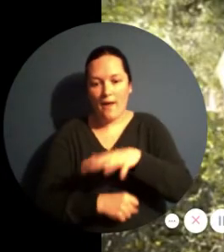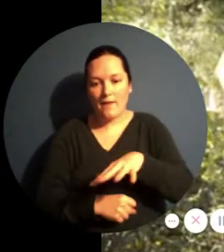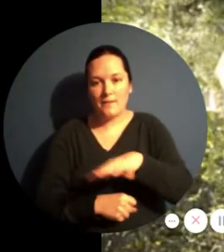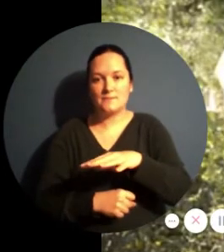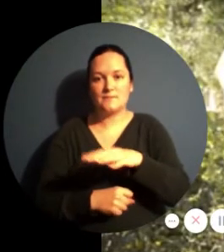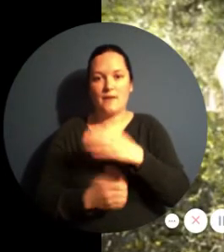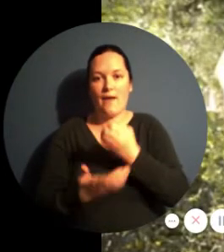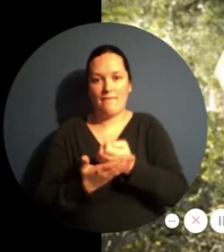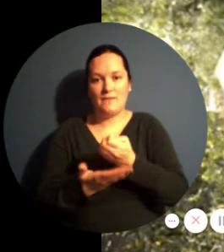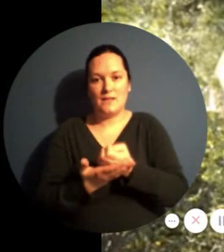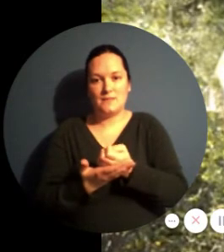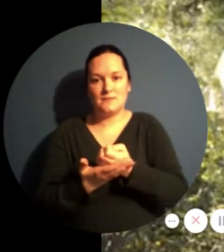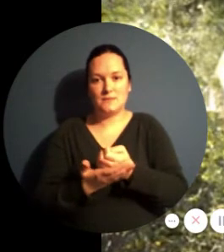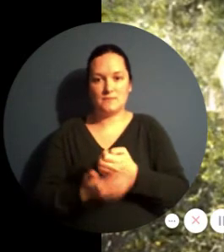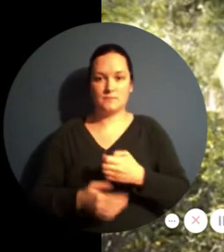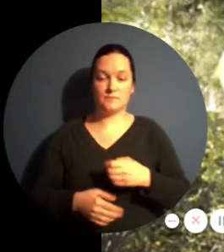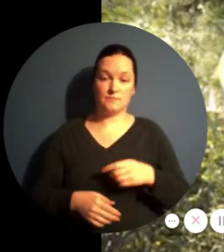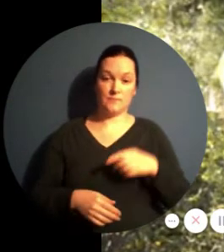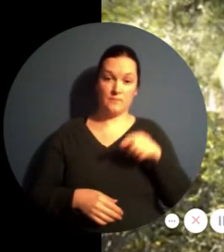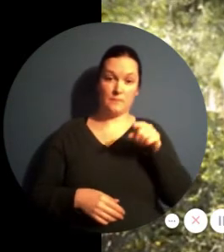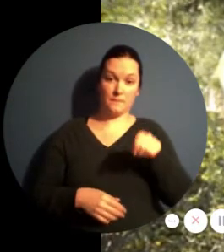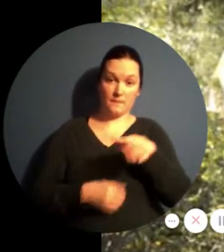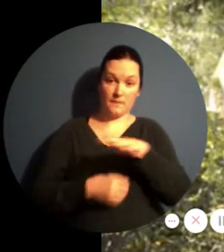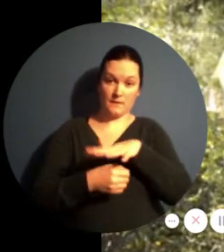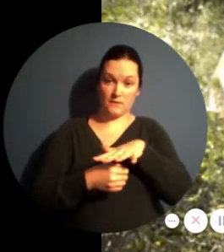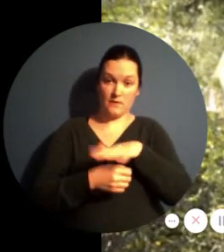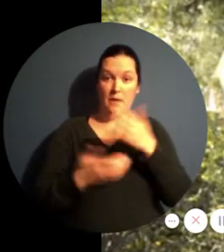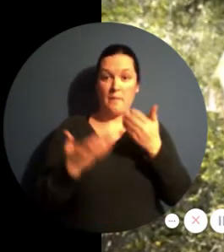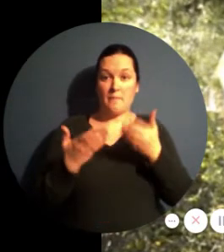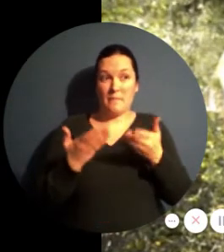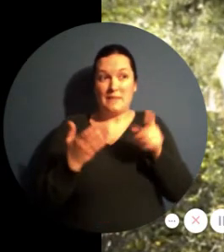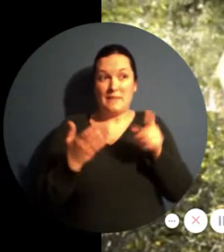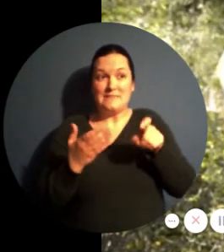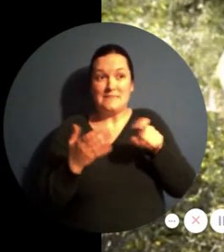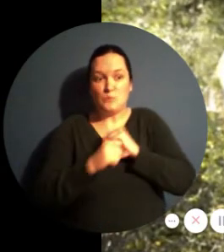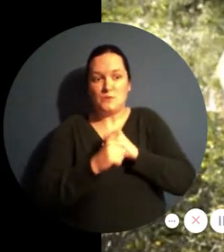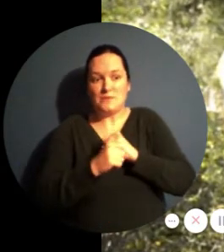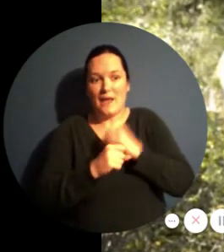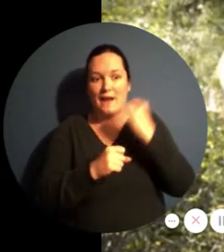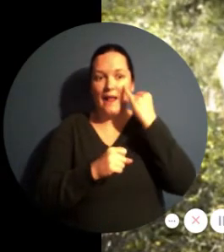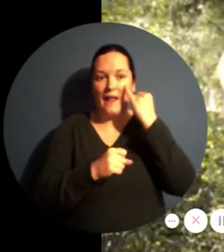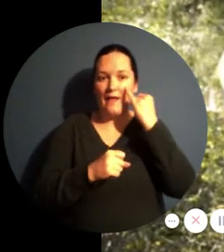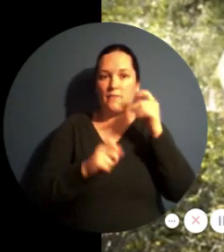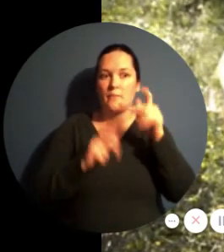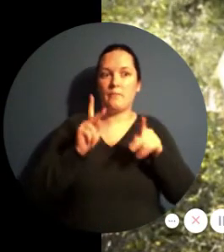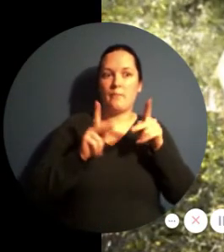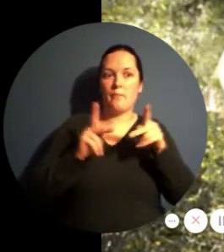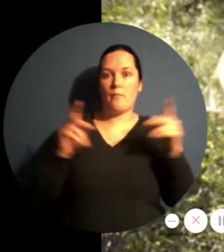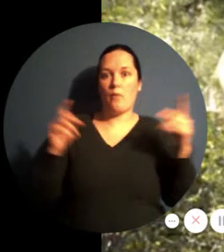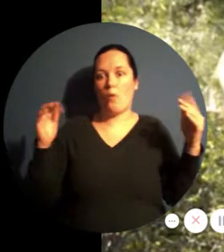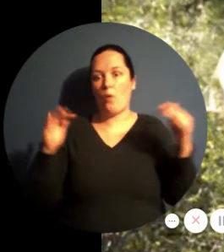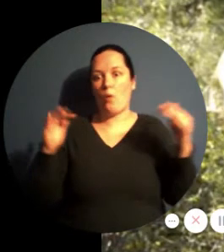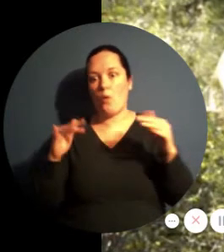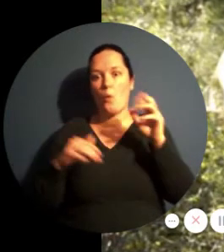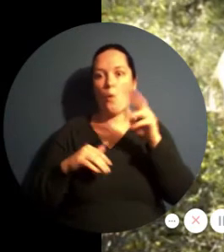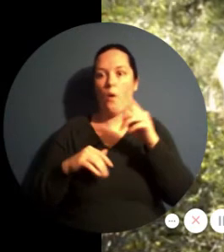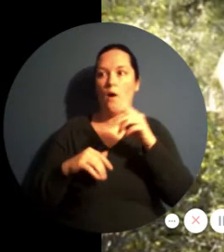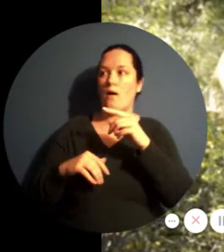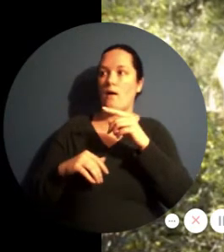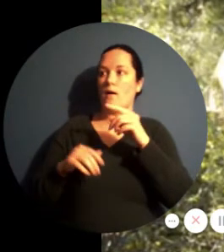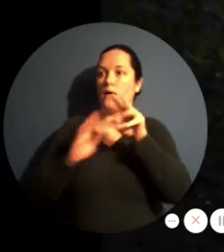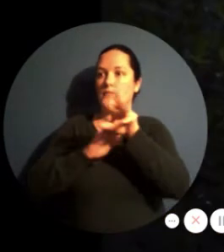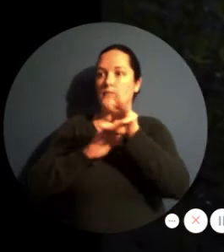The crime scene may also need to be protected if it's near a public area where the media or passers-by can see it.